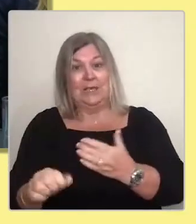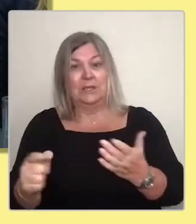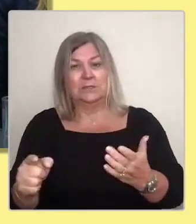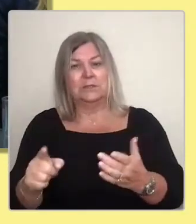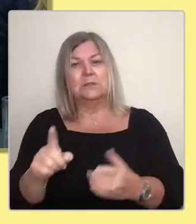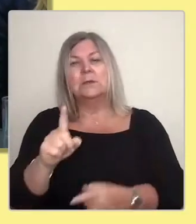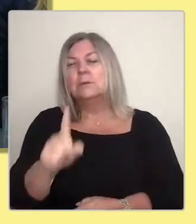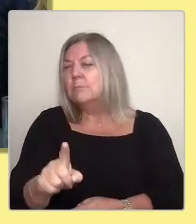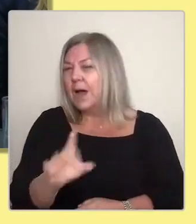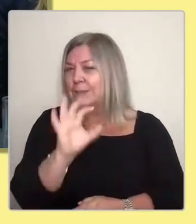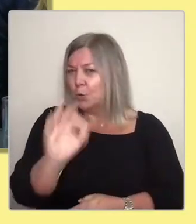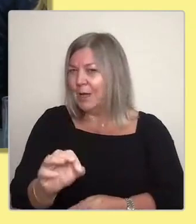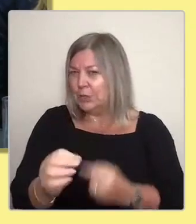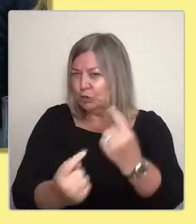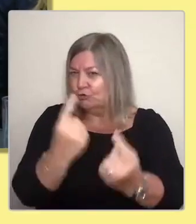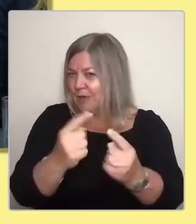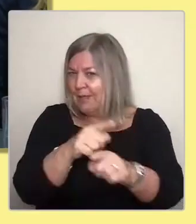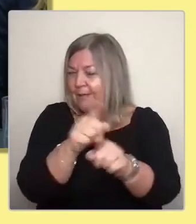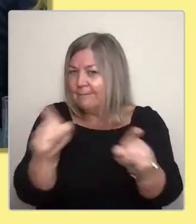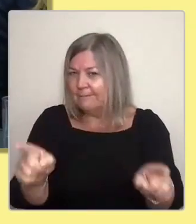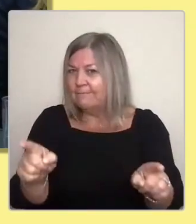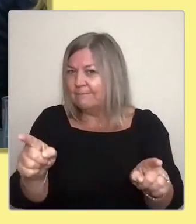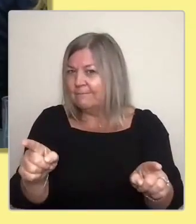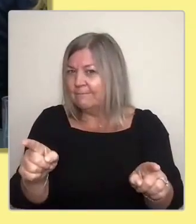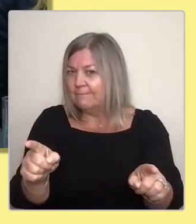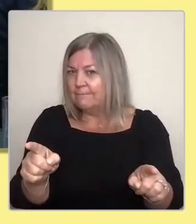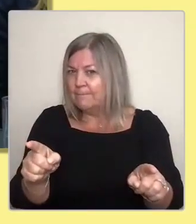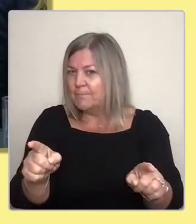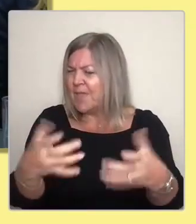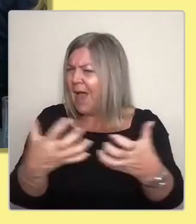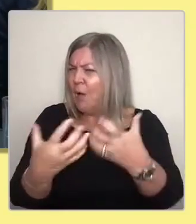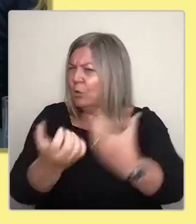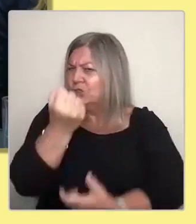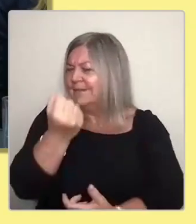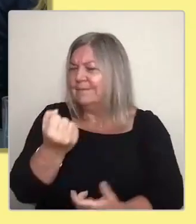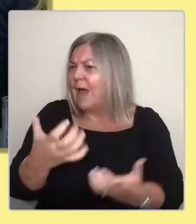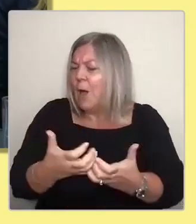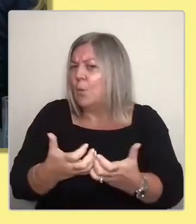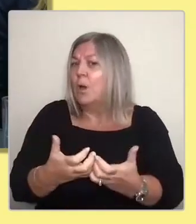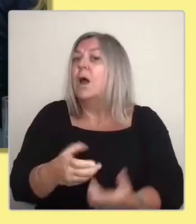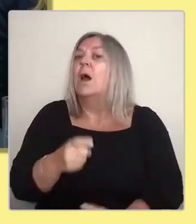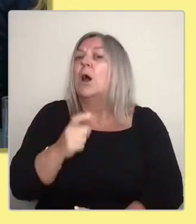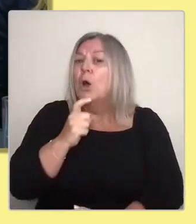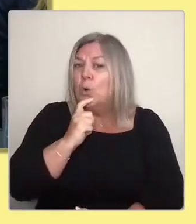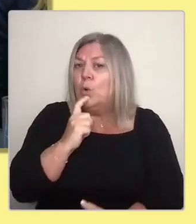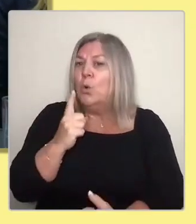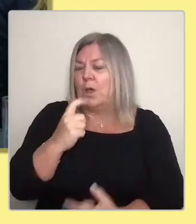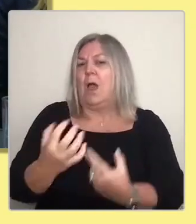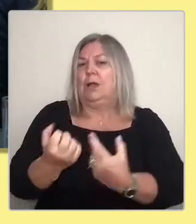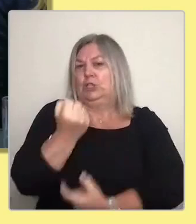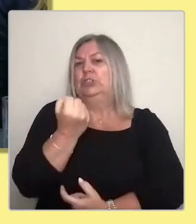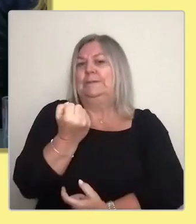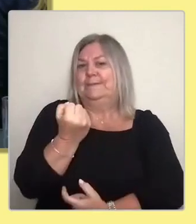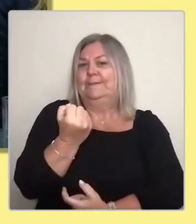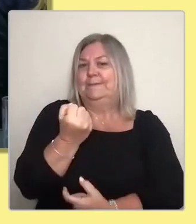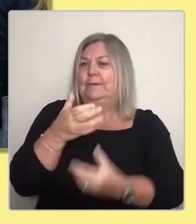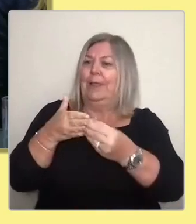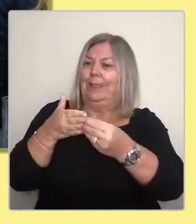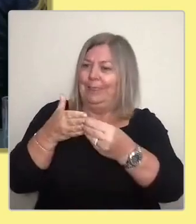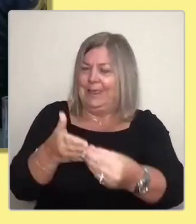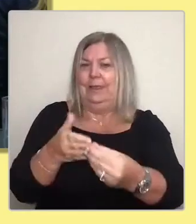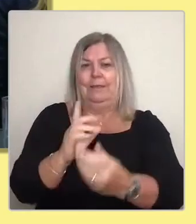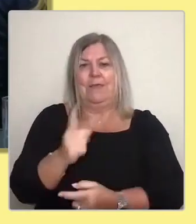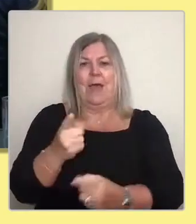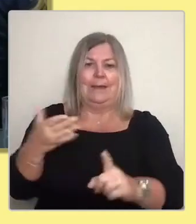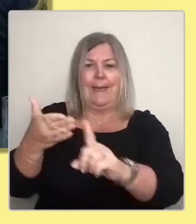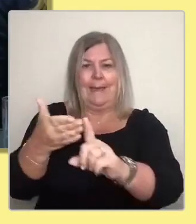question at this crossroads is, how do we get there and who can take us there? And I think there's three things that